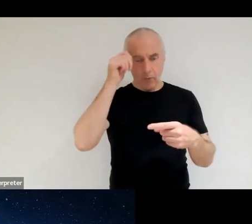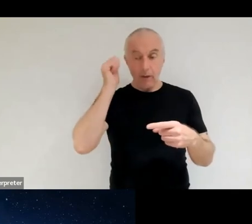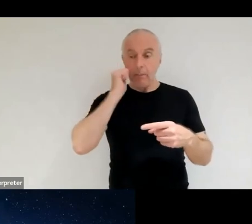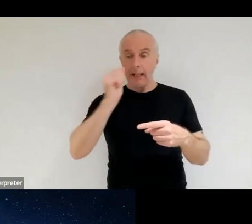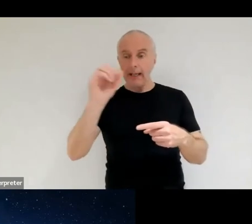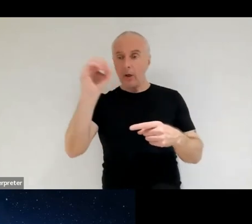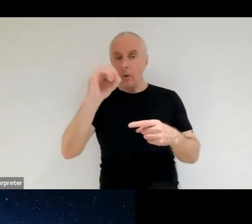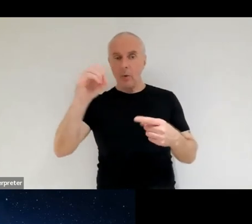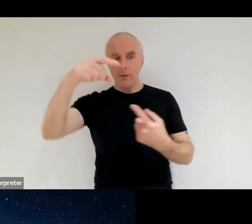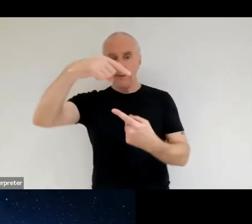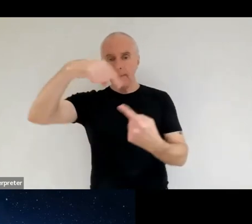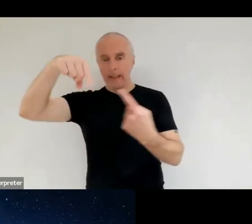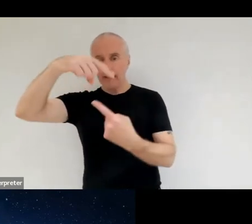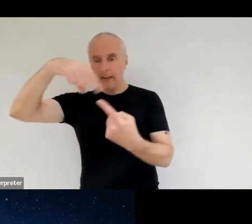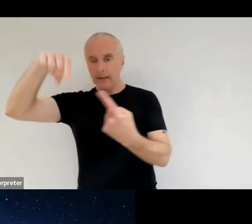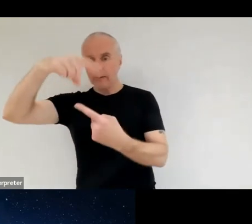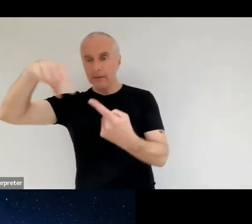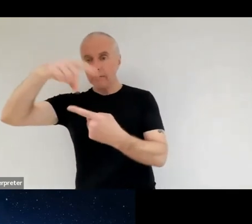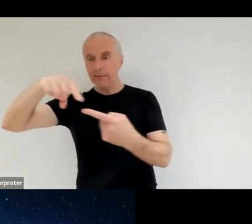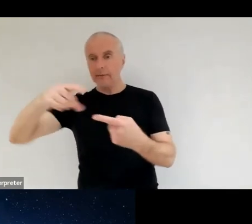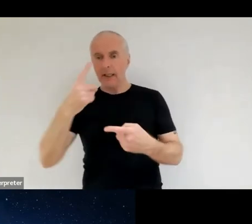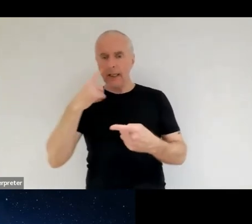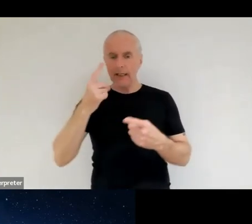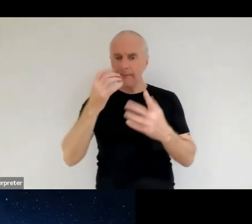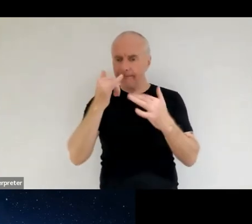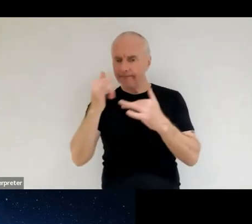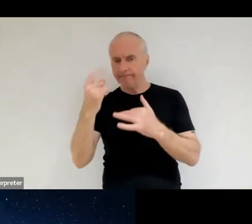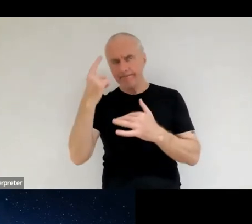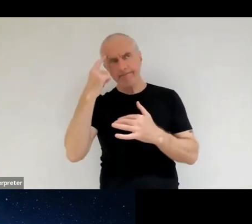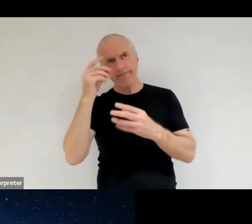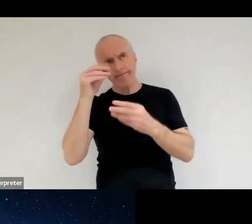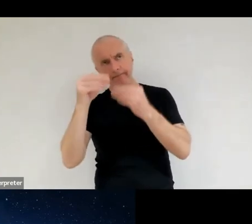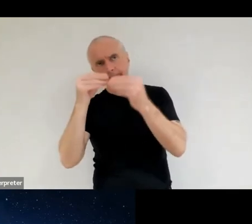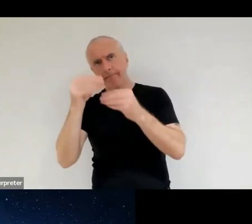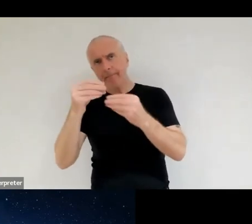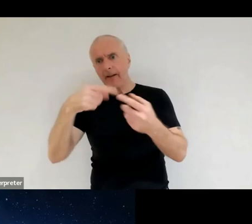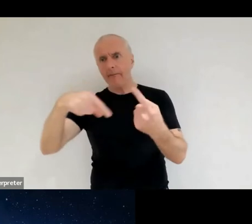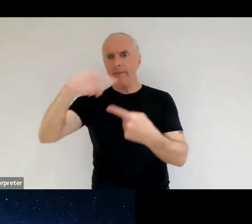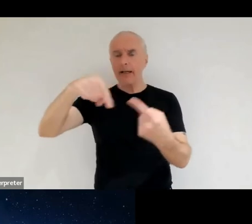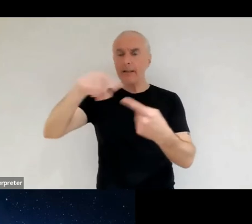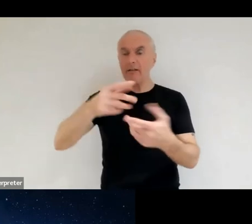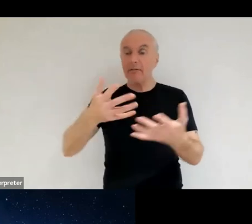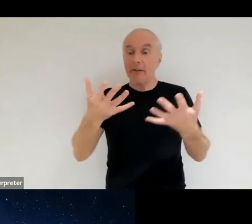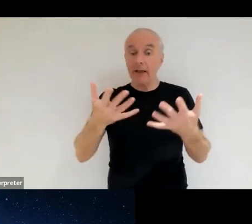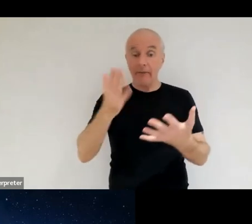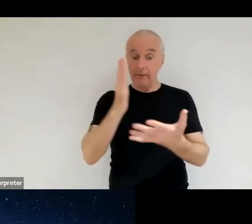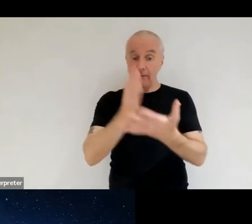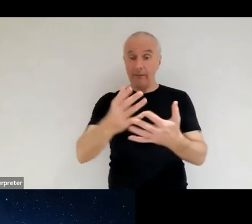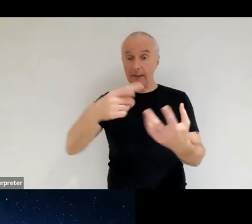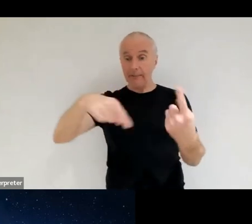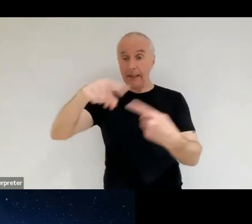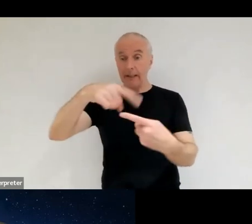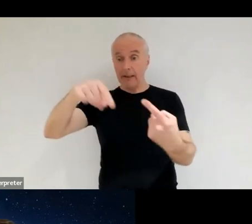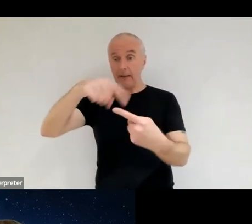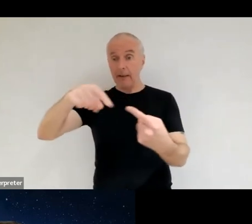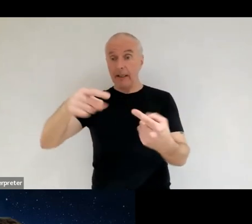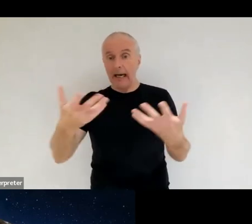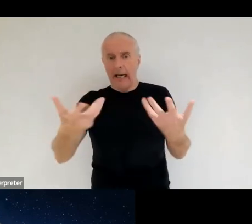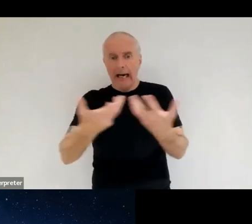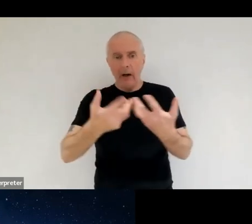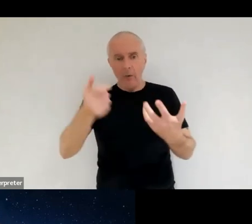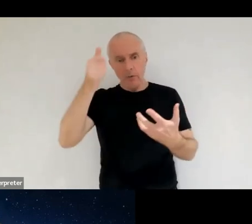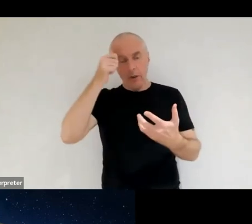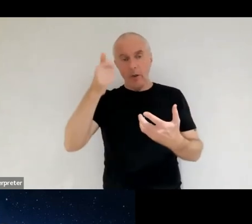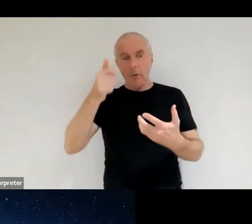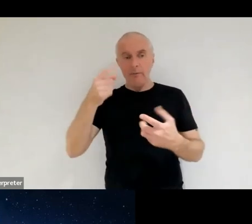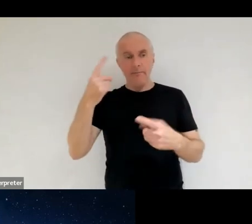spinning? Can one estimate how fast, if that has meaning? Yeah, so if it is spinning and we know it's spinning, how do we estimate the